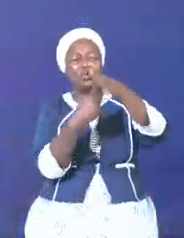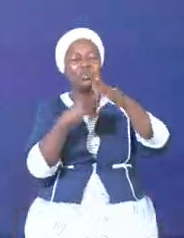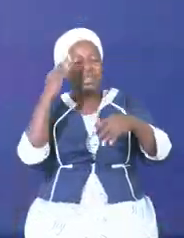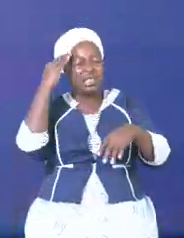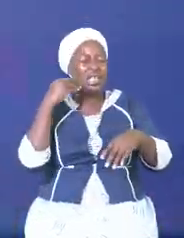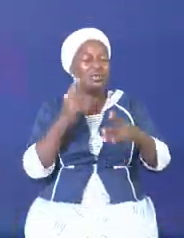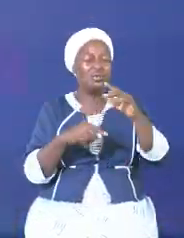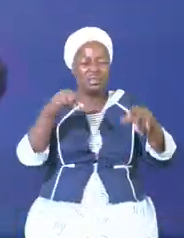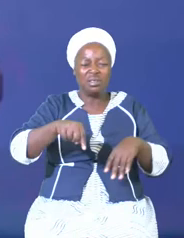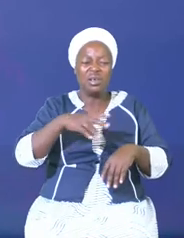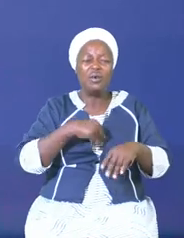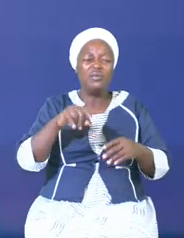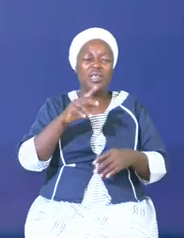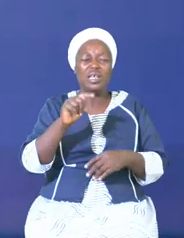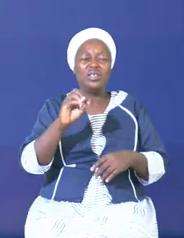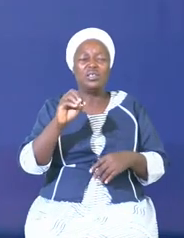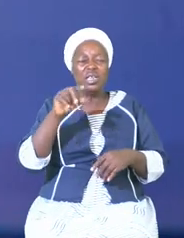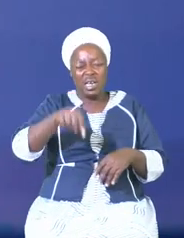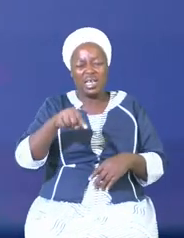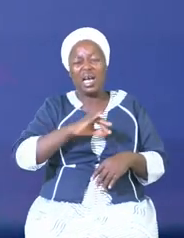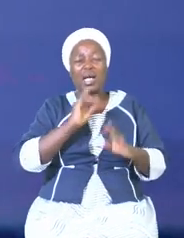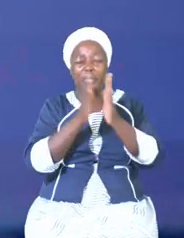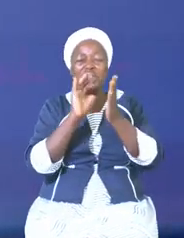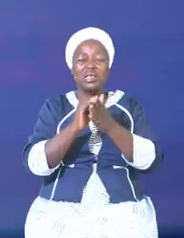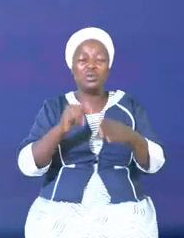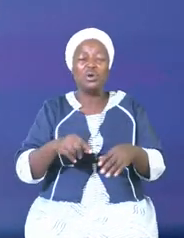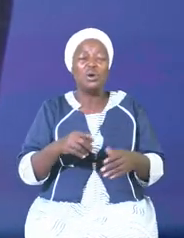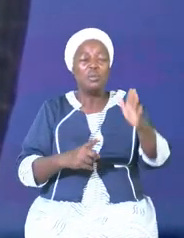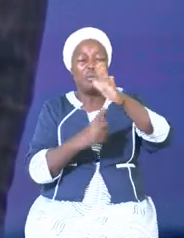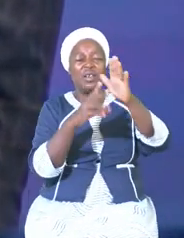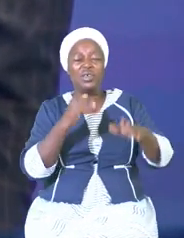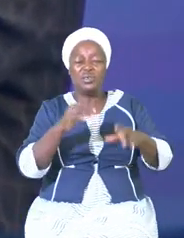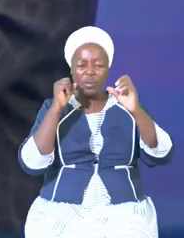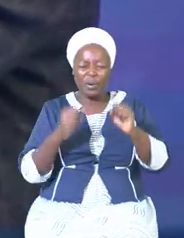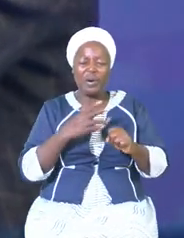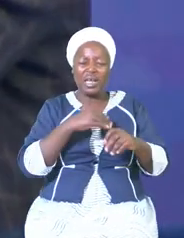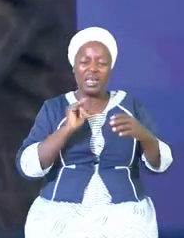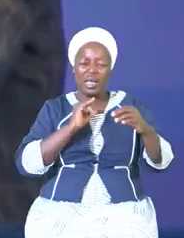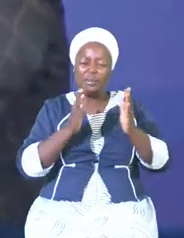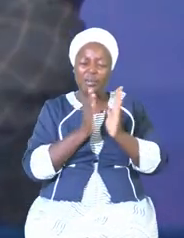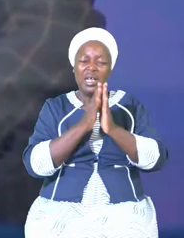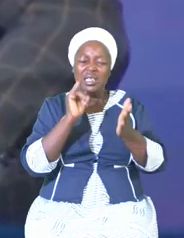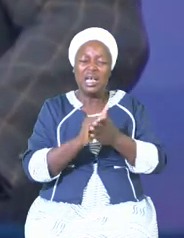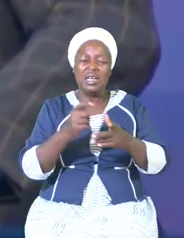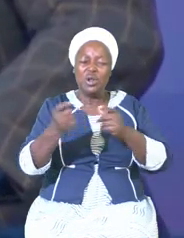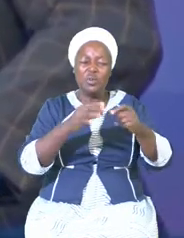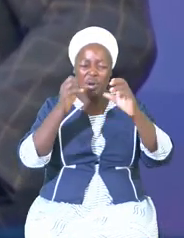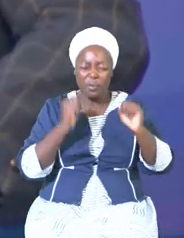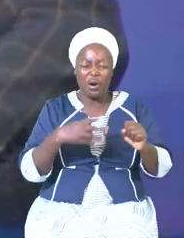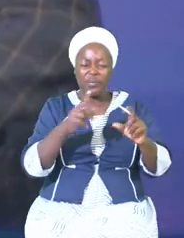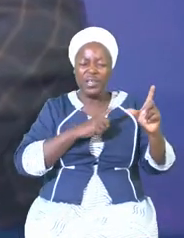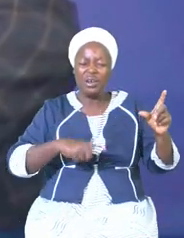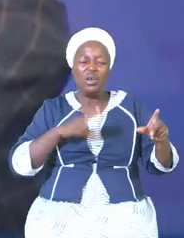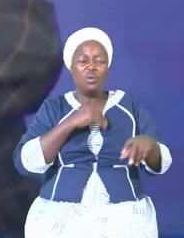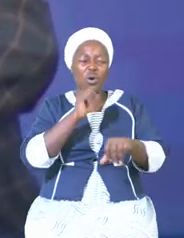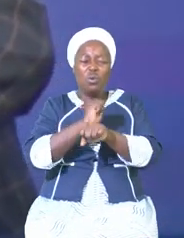toe, I pray that you manifest your power. And I pray that the dominion power of the Lord will operate there